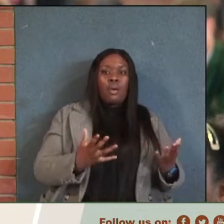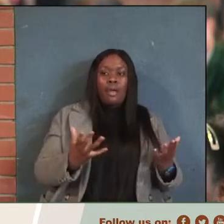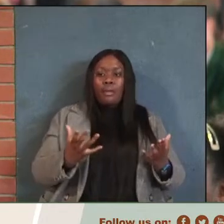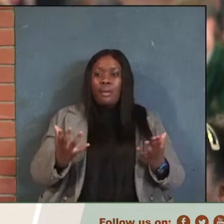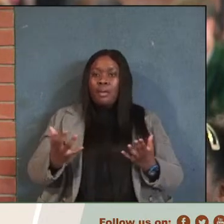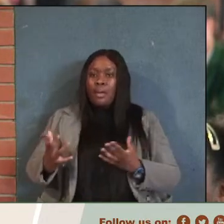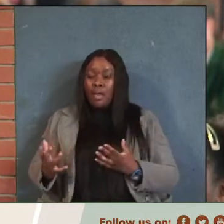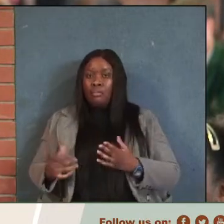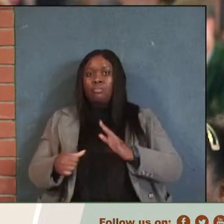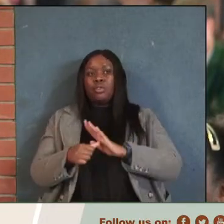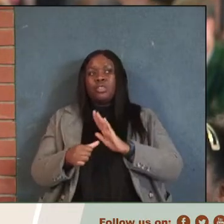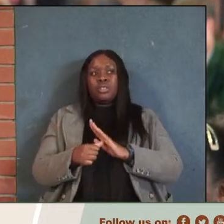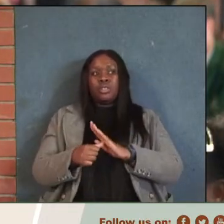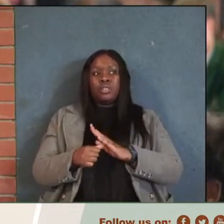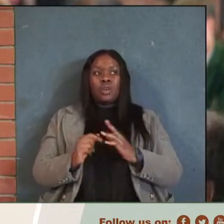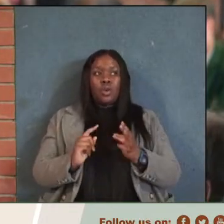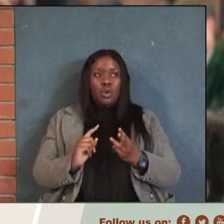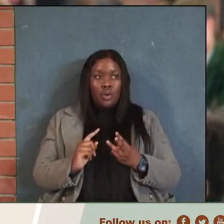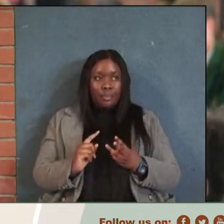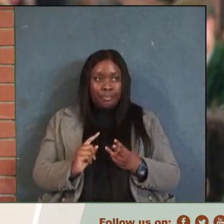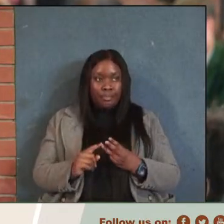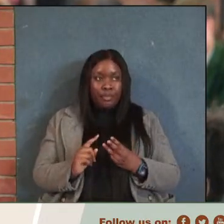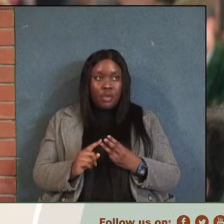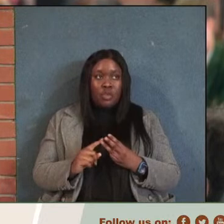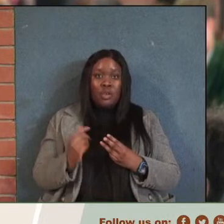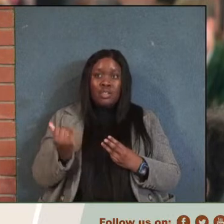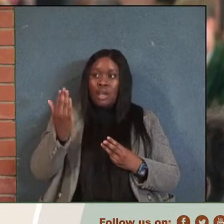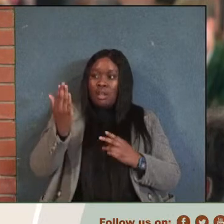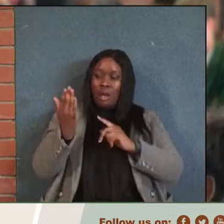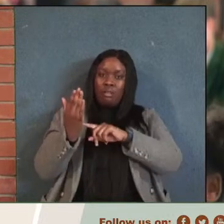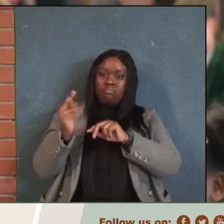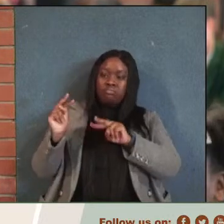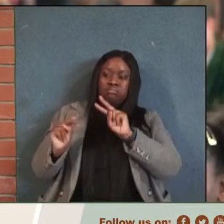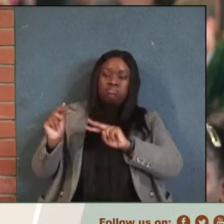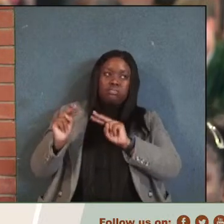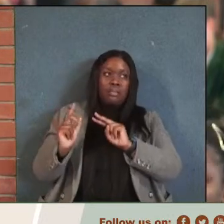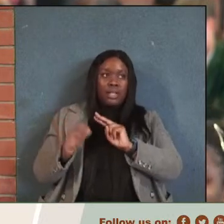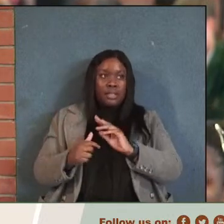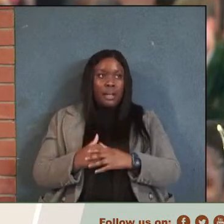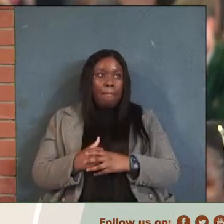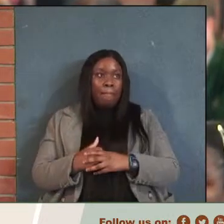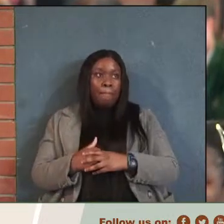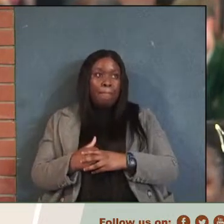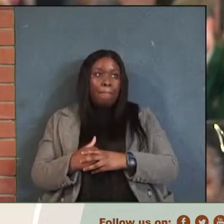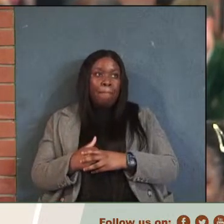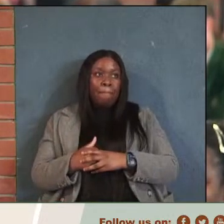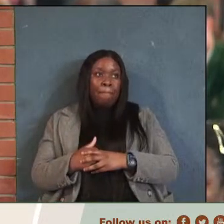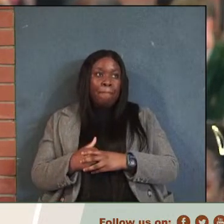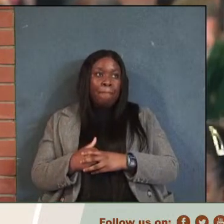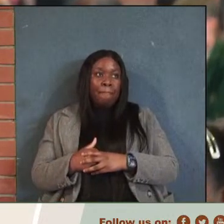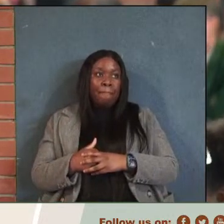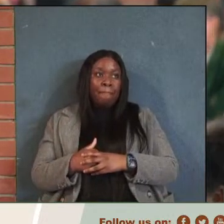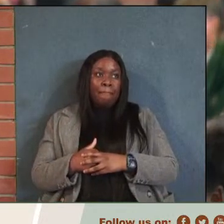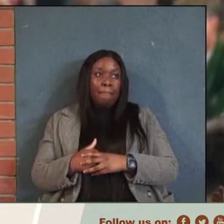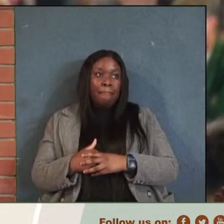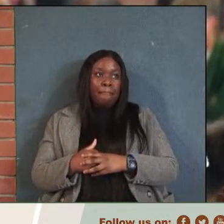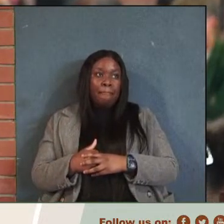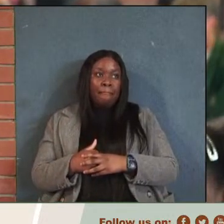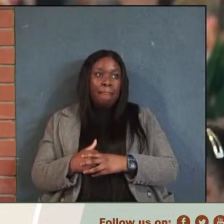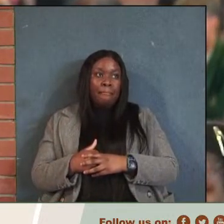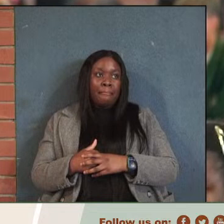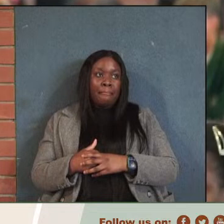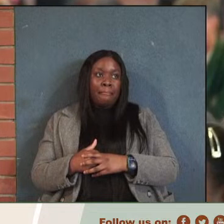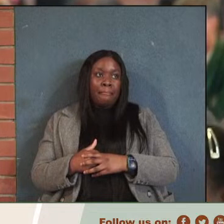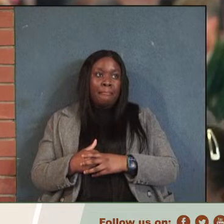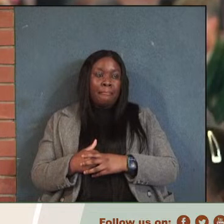students. No one should be kept in the dark. Tenders should also be monitored. We also need to create a long-term plan for the